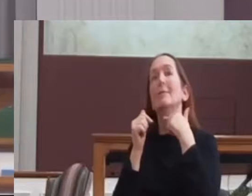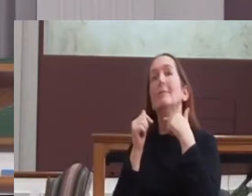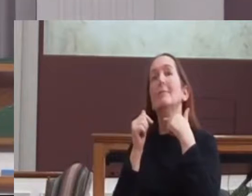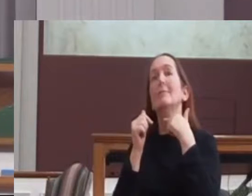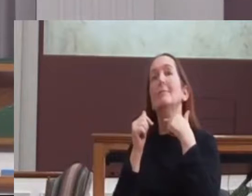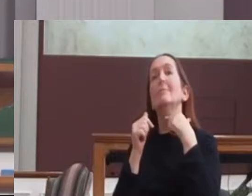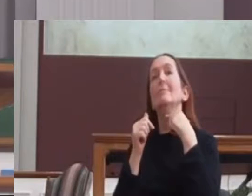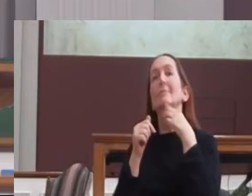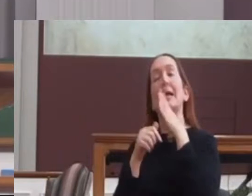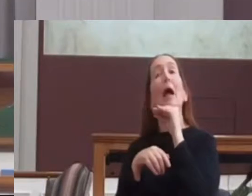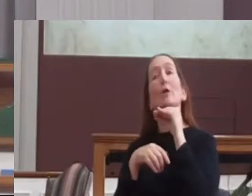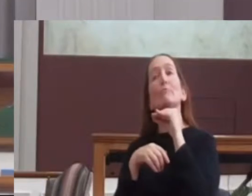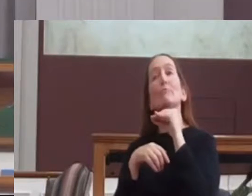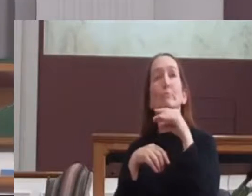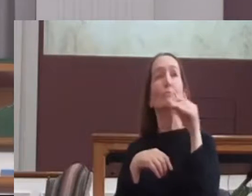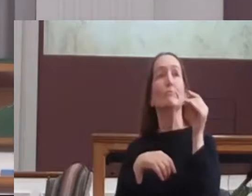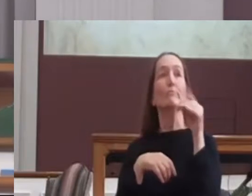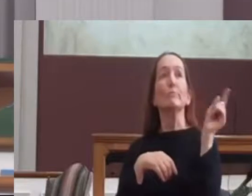cry